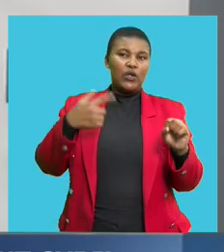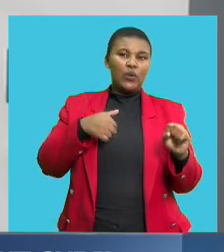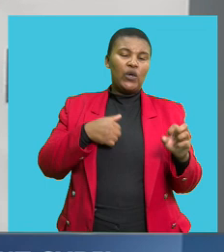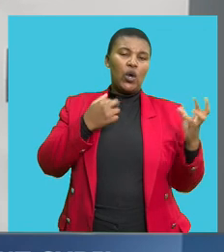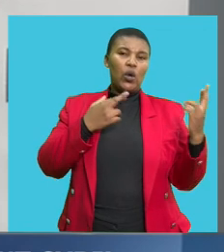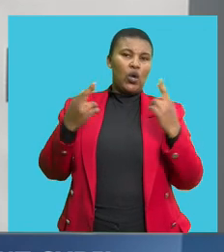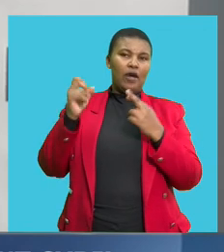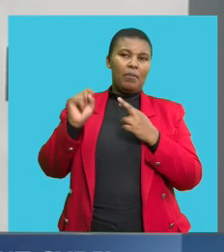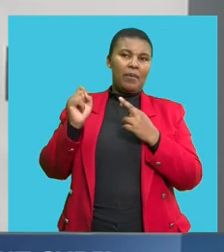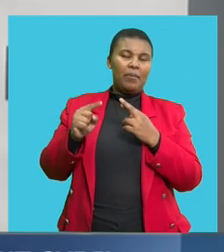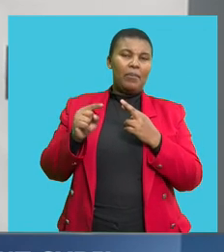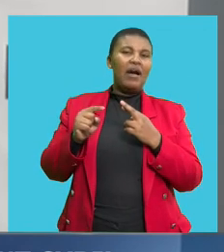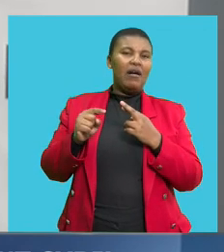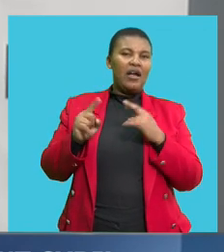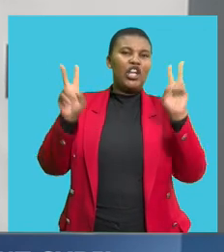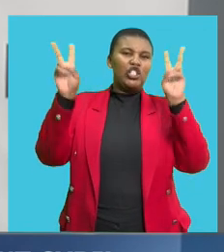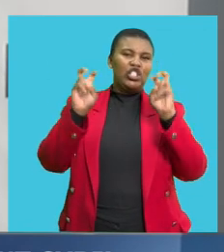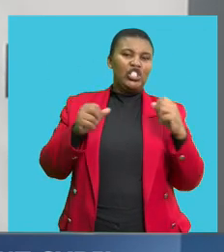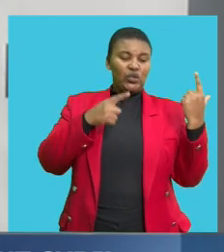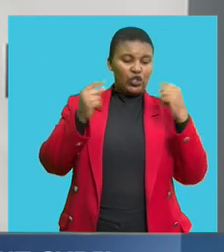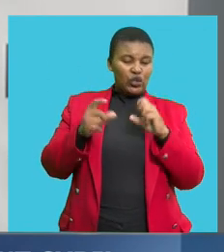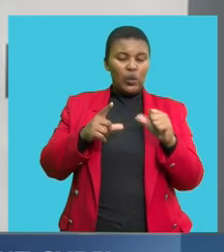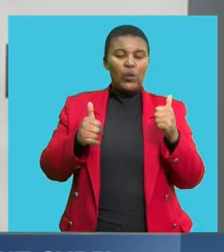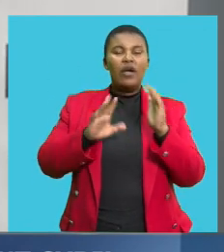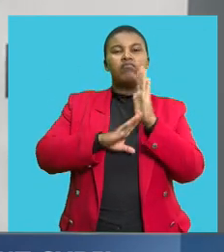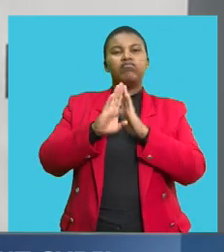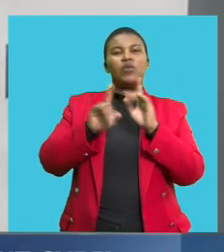consistent electricity supply, fixing of some of the state-owned